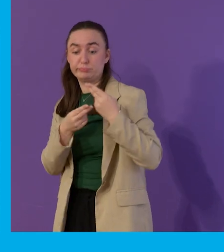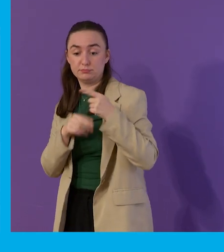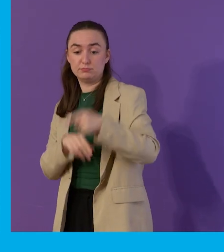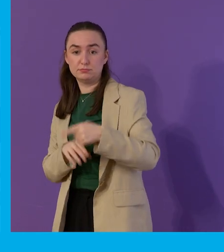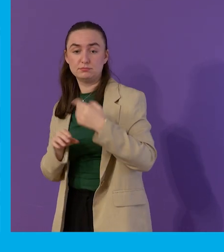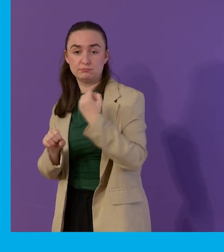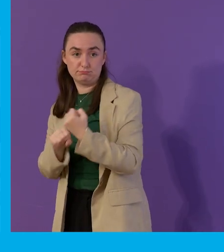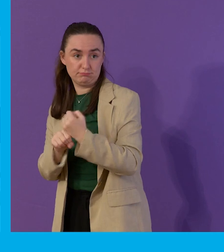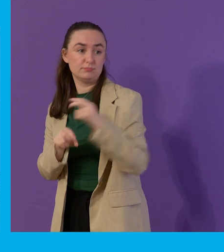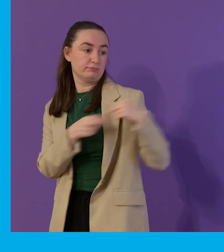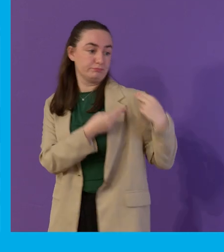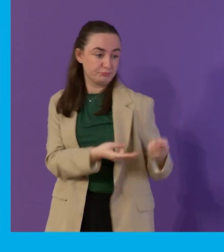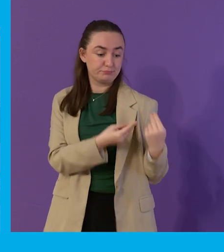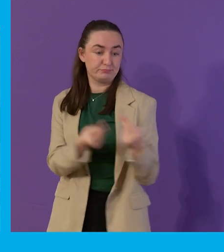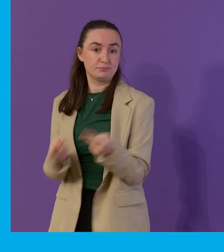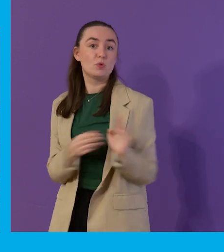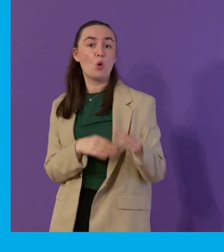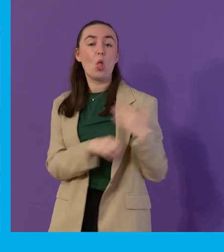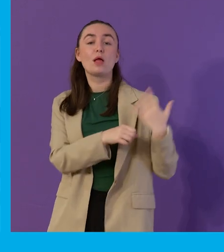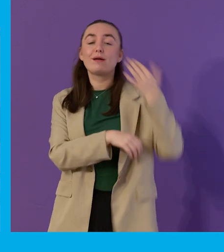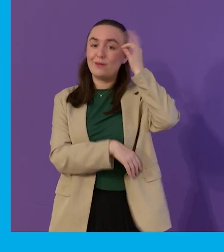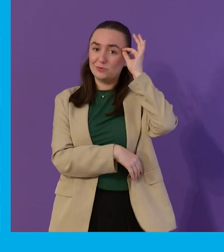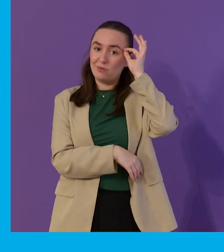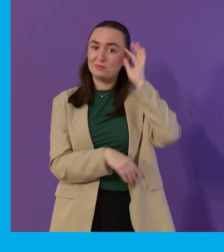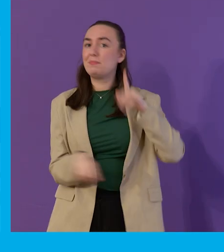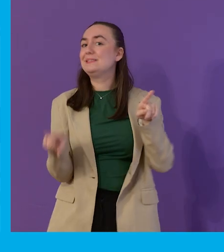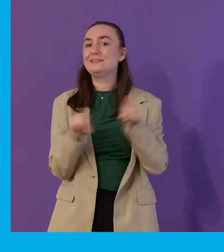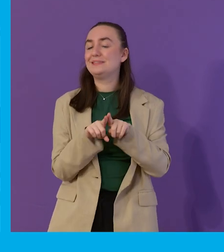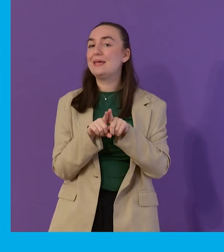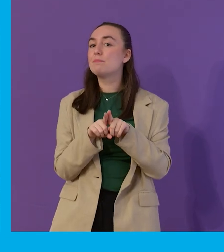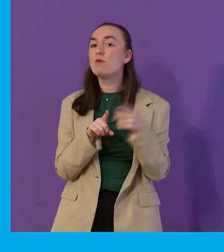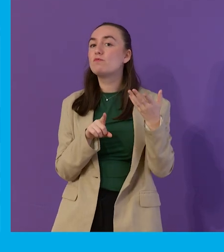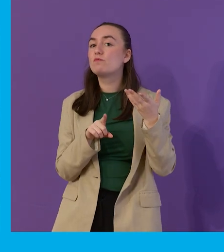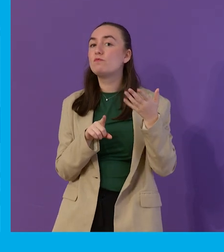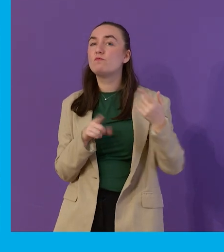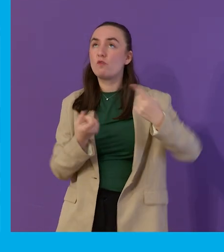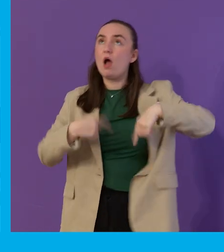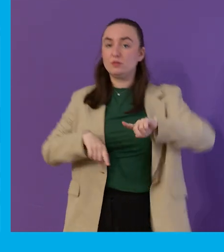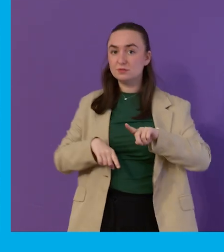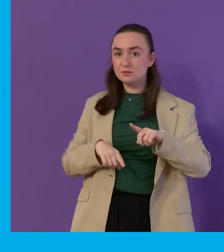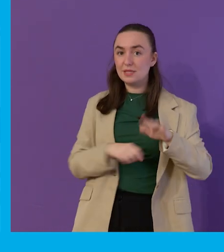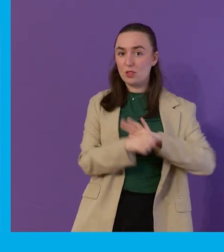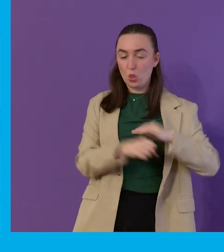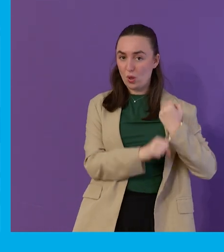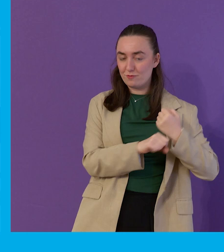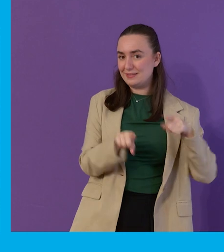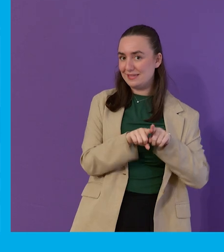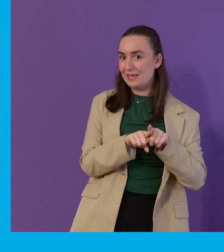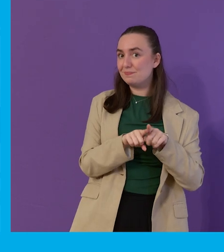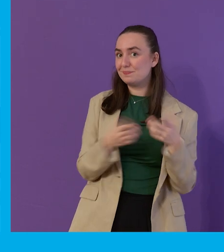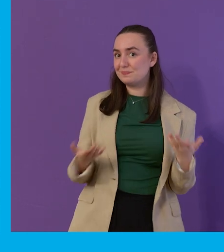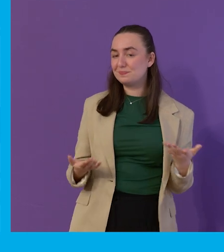exactly the same principle applies to us in the councils as well, and we need to be enabling subsidiarity within our own